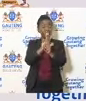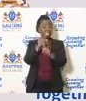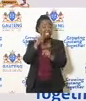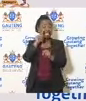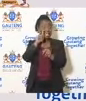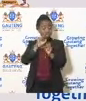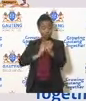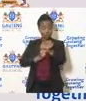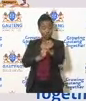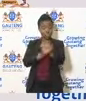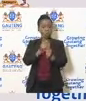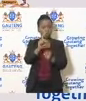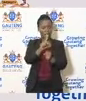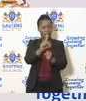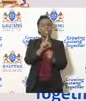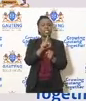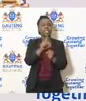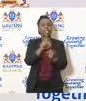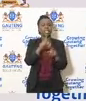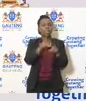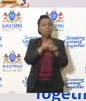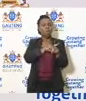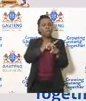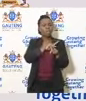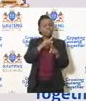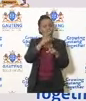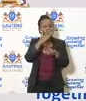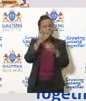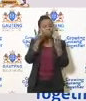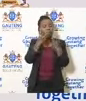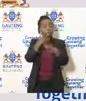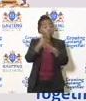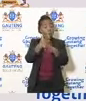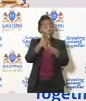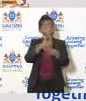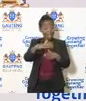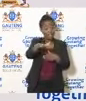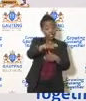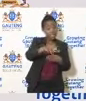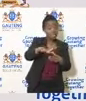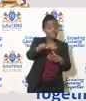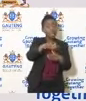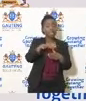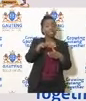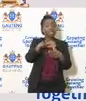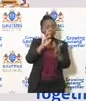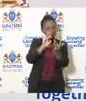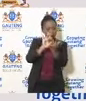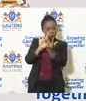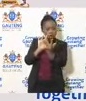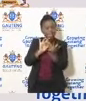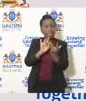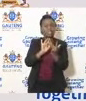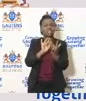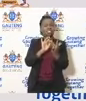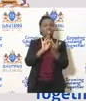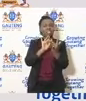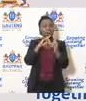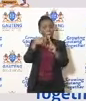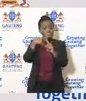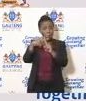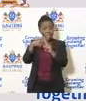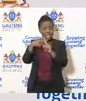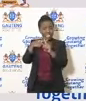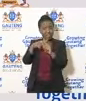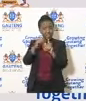looked at the mine, yes, all the workers there who had contact with those who tested positive